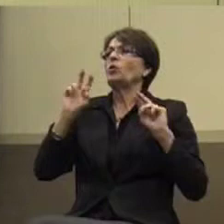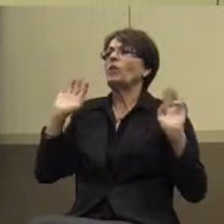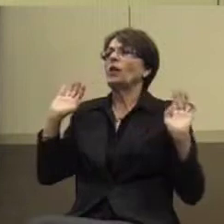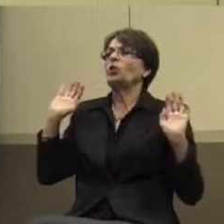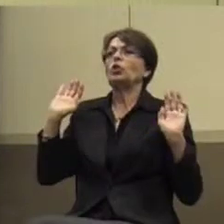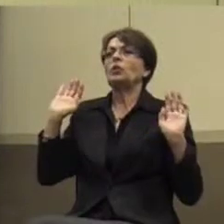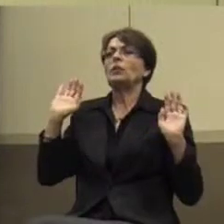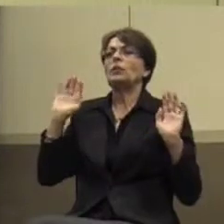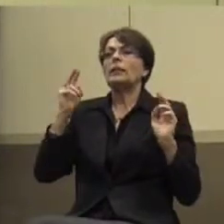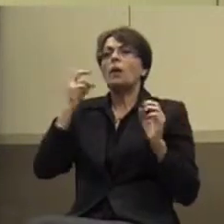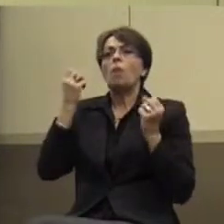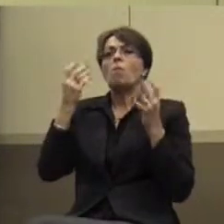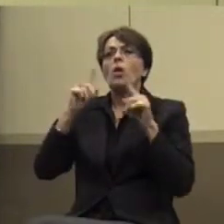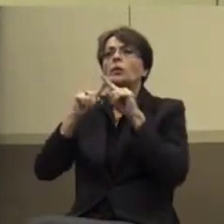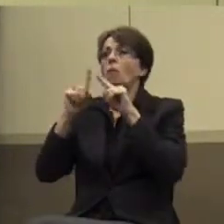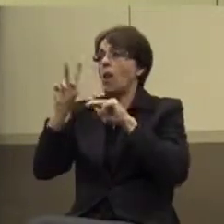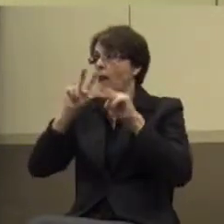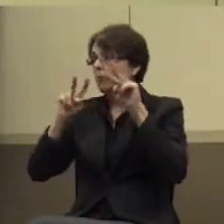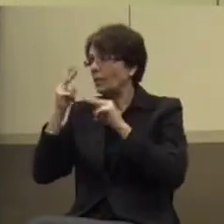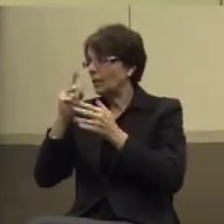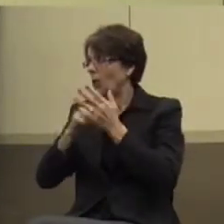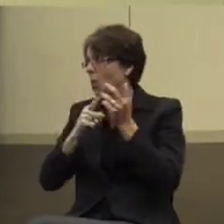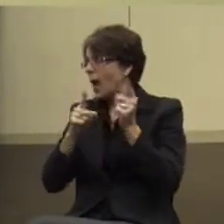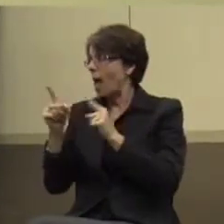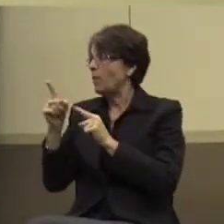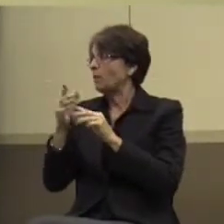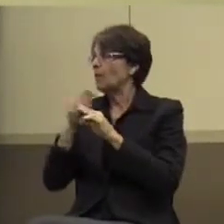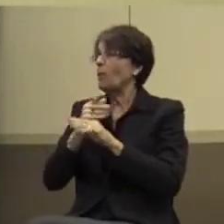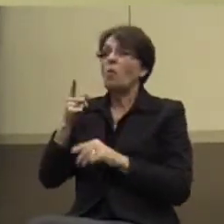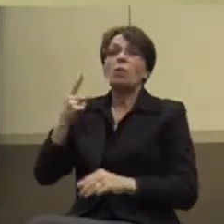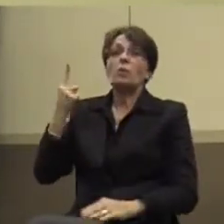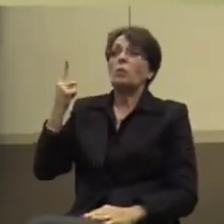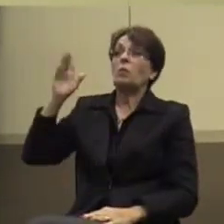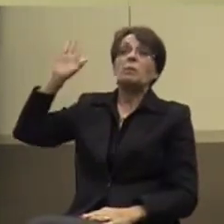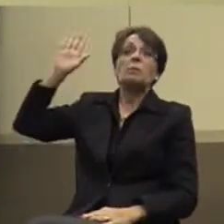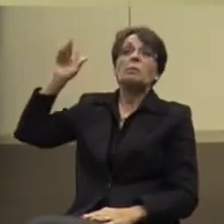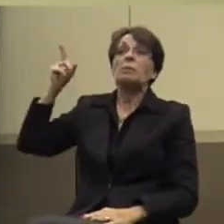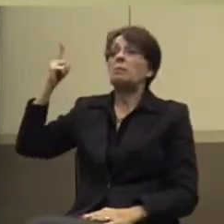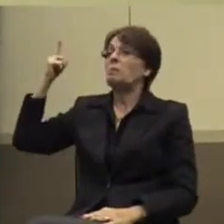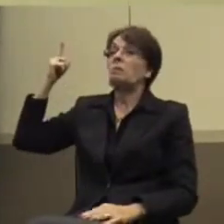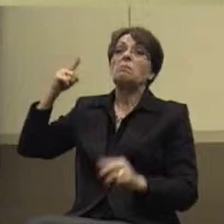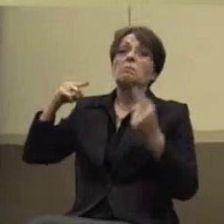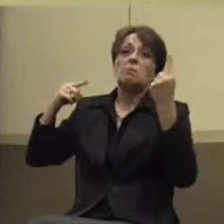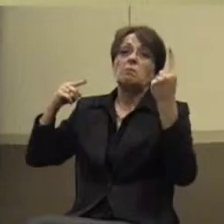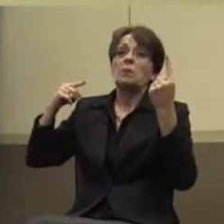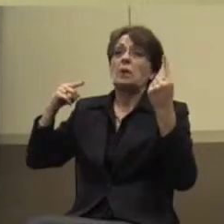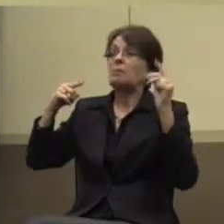or multiple observations, seeing like what happens before, during, after? More yourself?